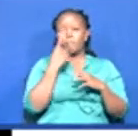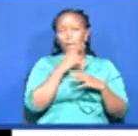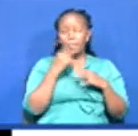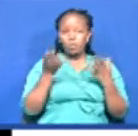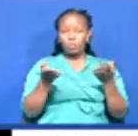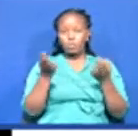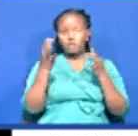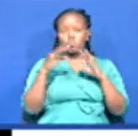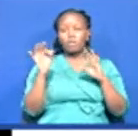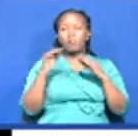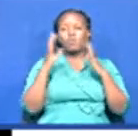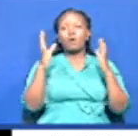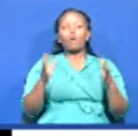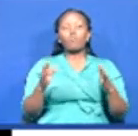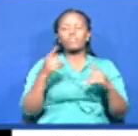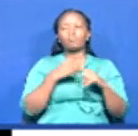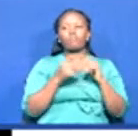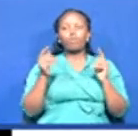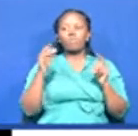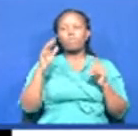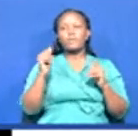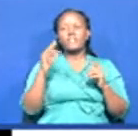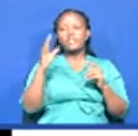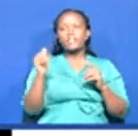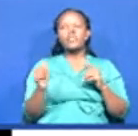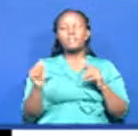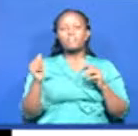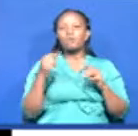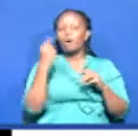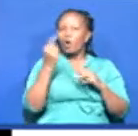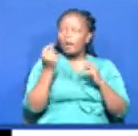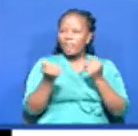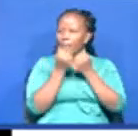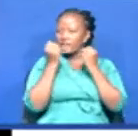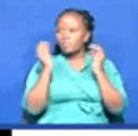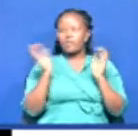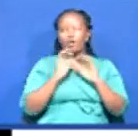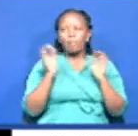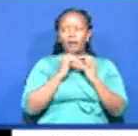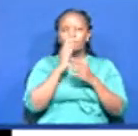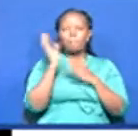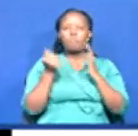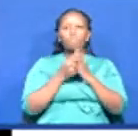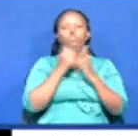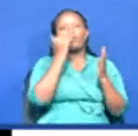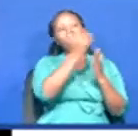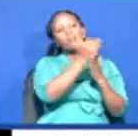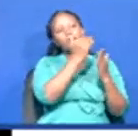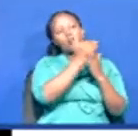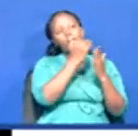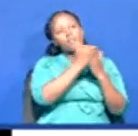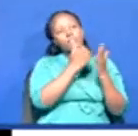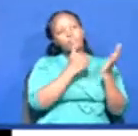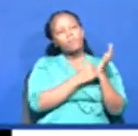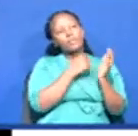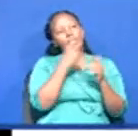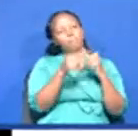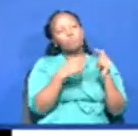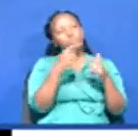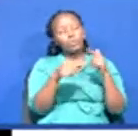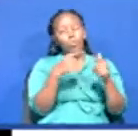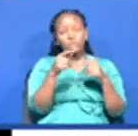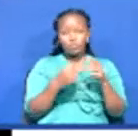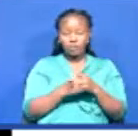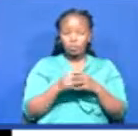the Anti-Counterfeit Authority, and not just the event, for the recognition program to be where it is, that we have